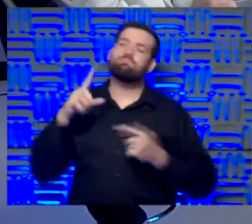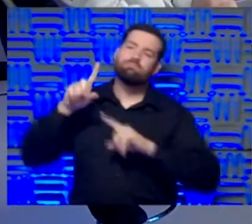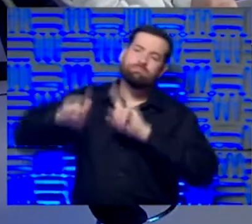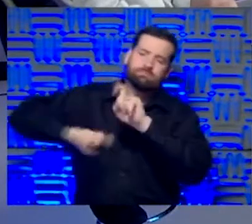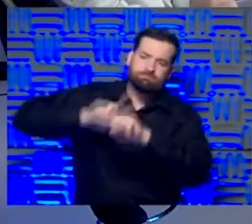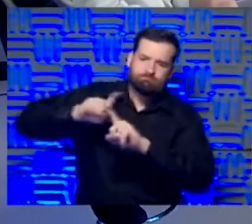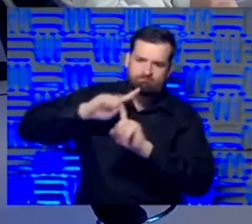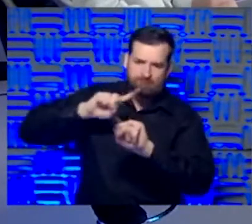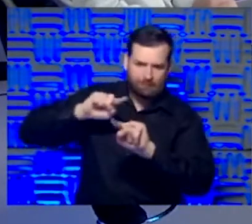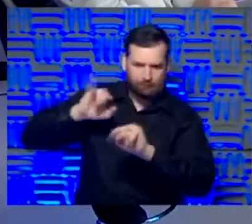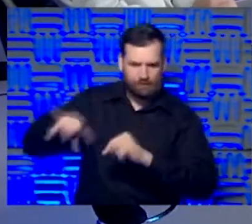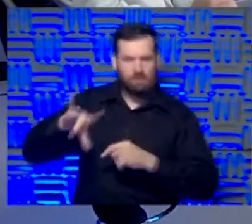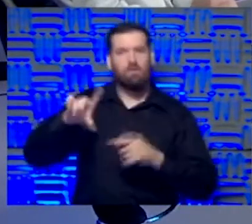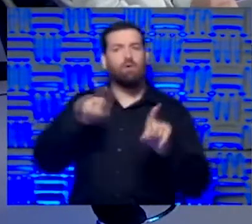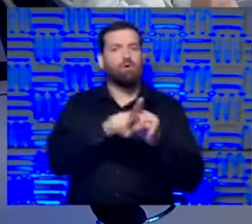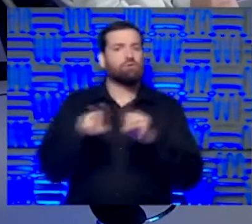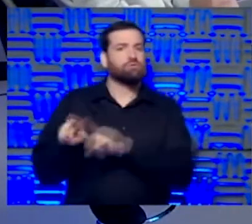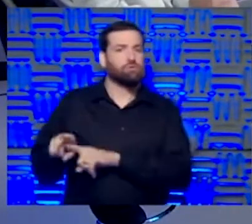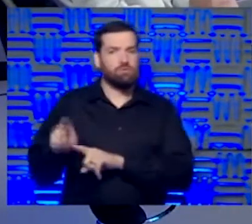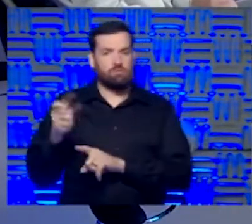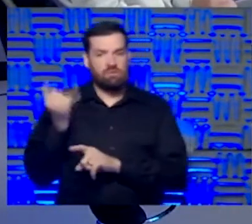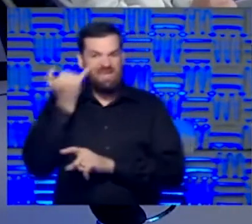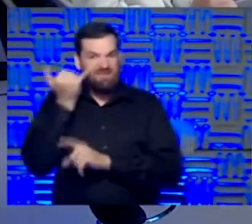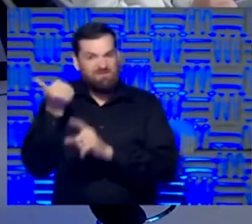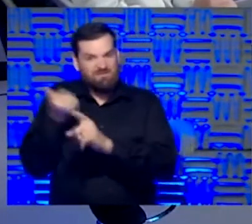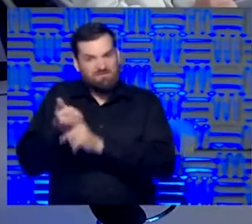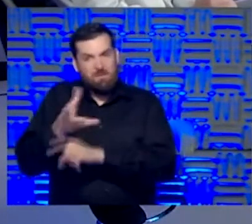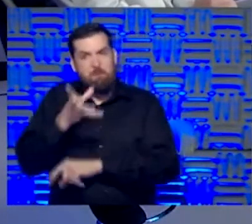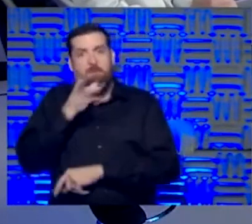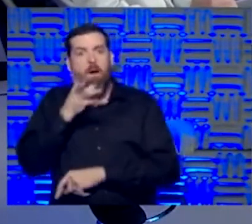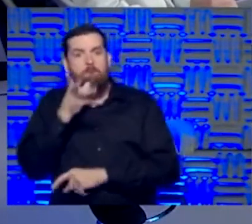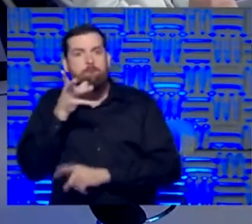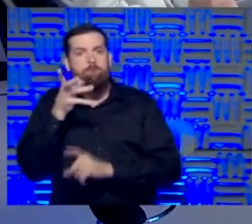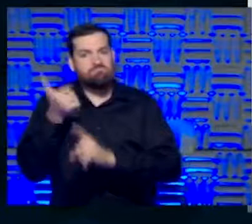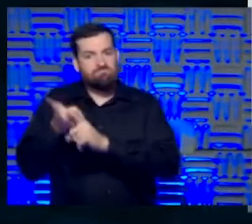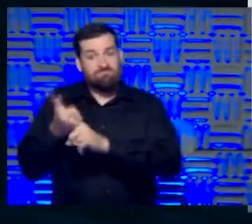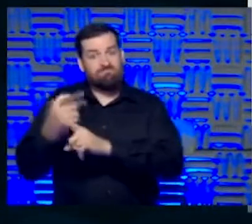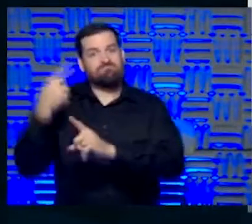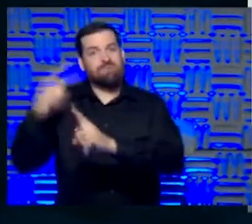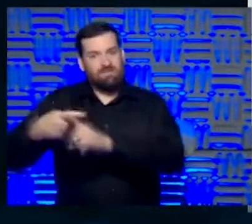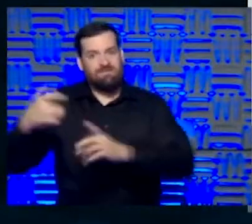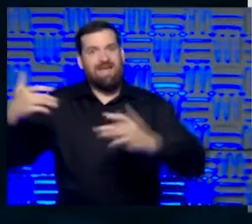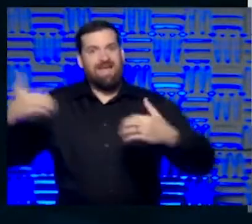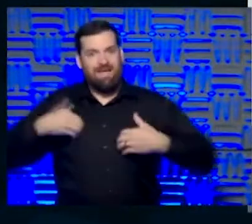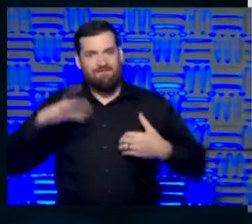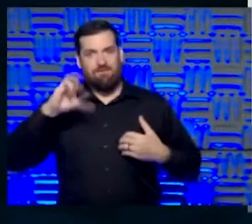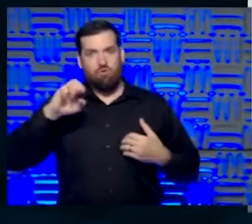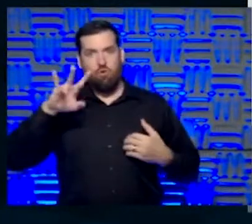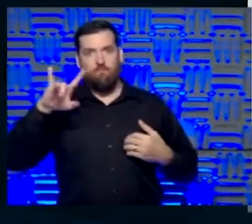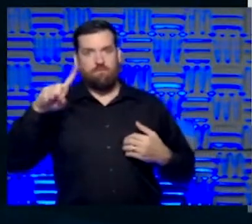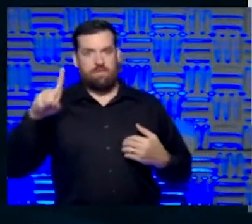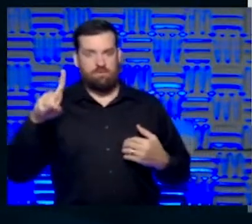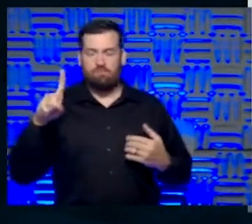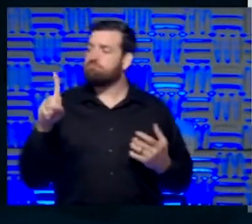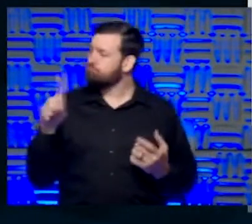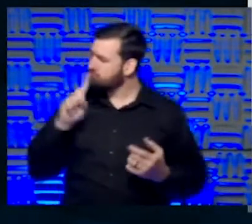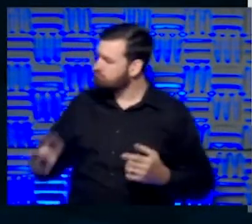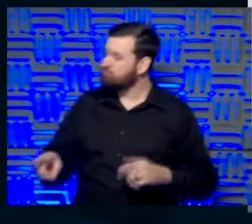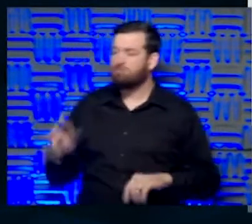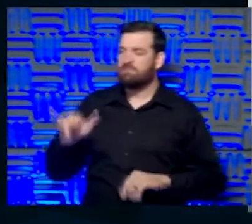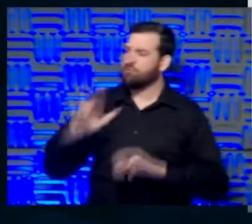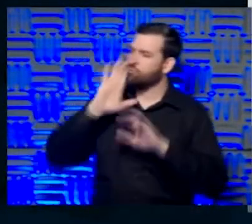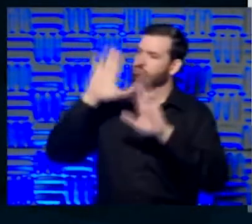also answer what happens with a positive mom as far as transmission to children? Sure. So that's a